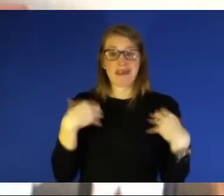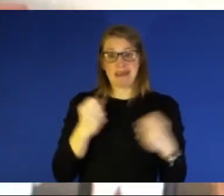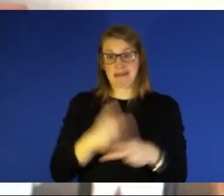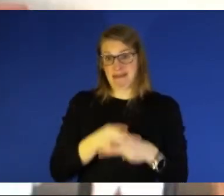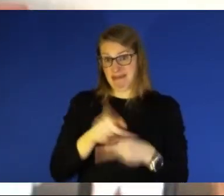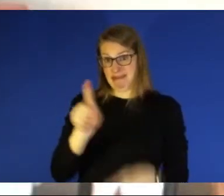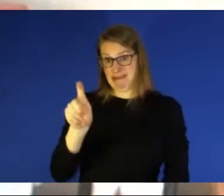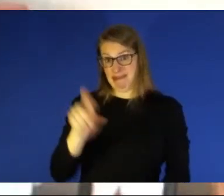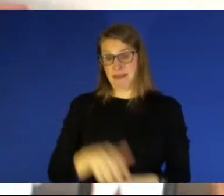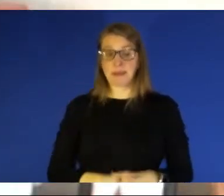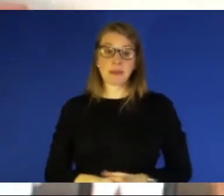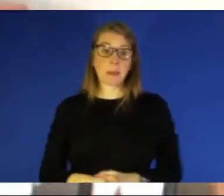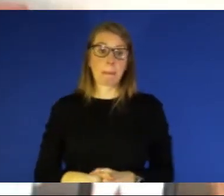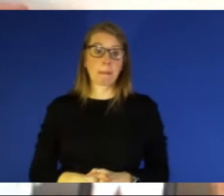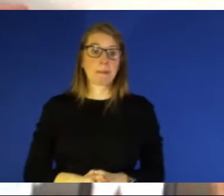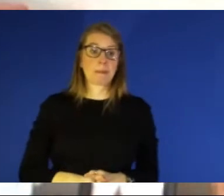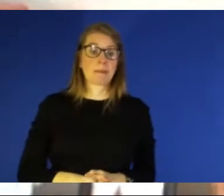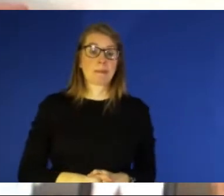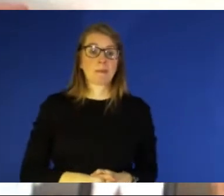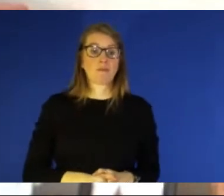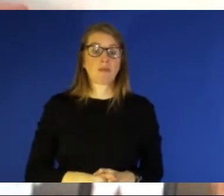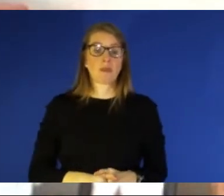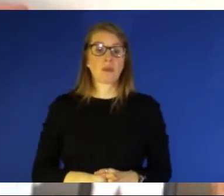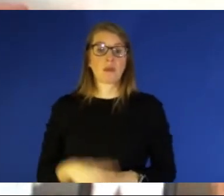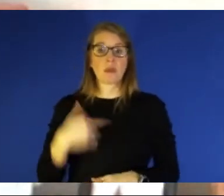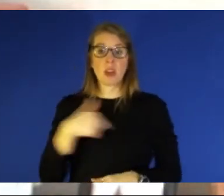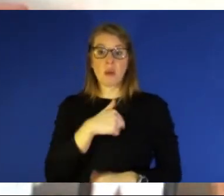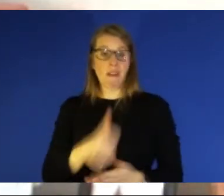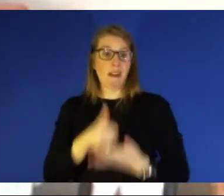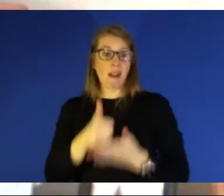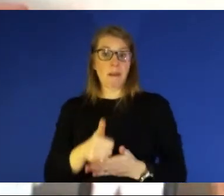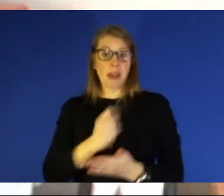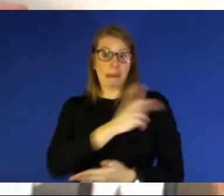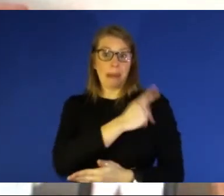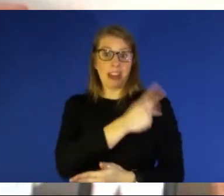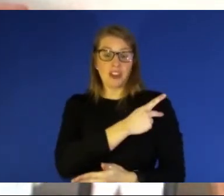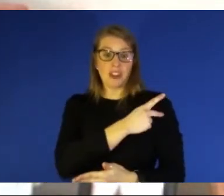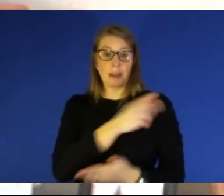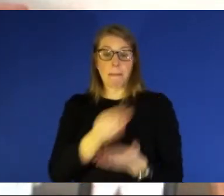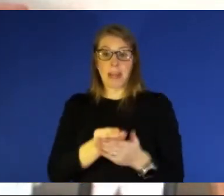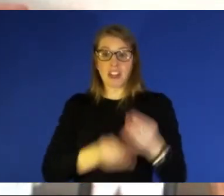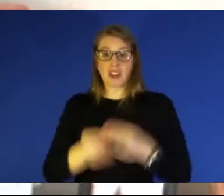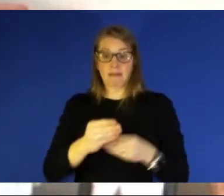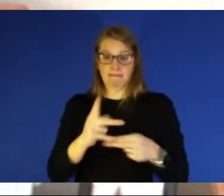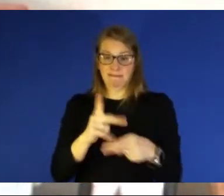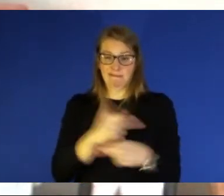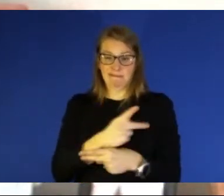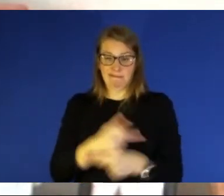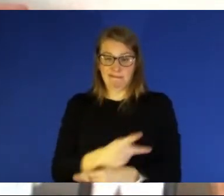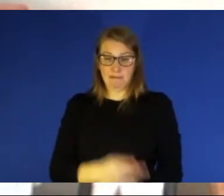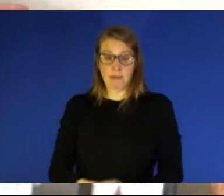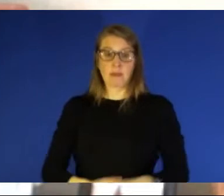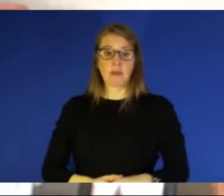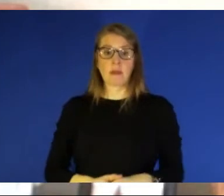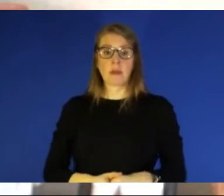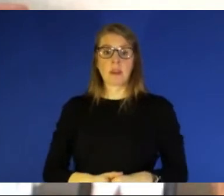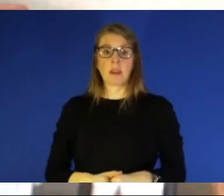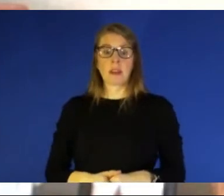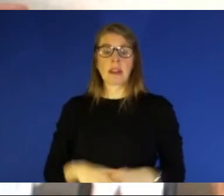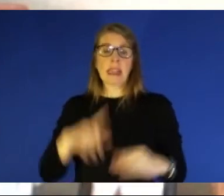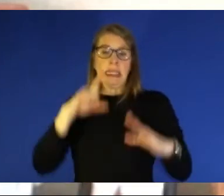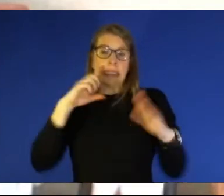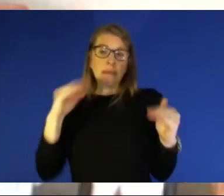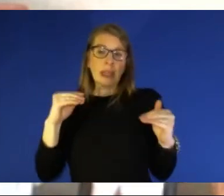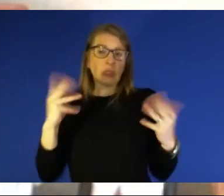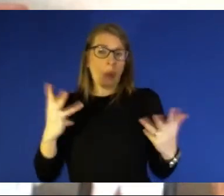I always, when we're helping patients put those types of budgets together, is to really, what can you anticipate, right? Knowing